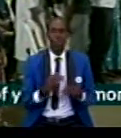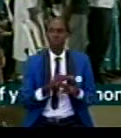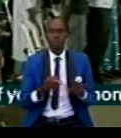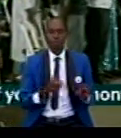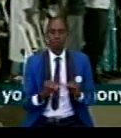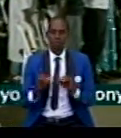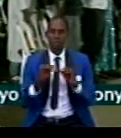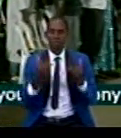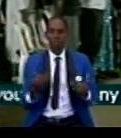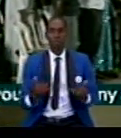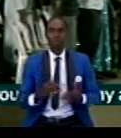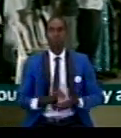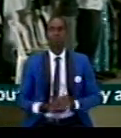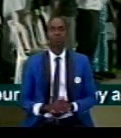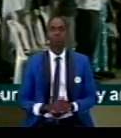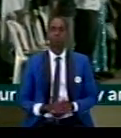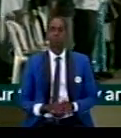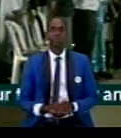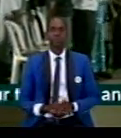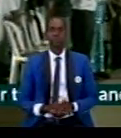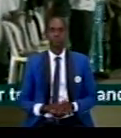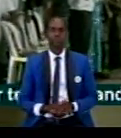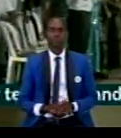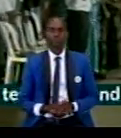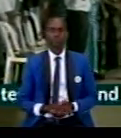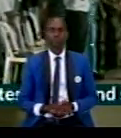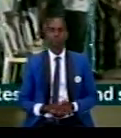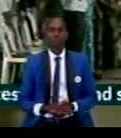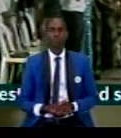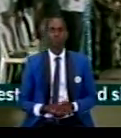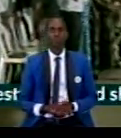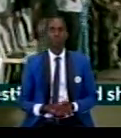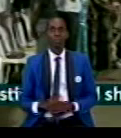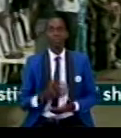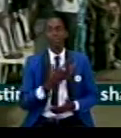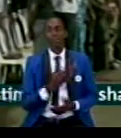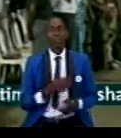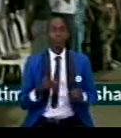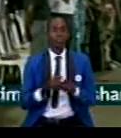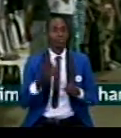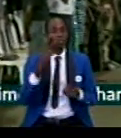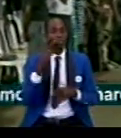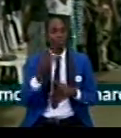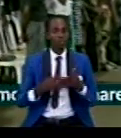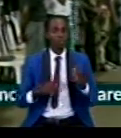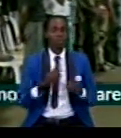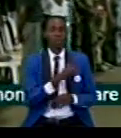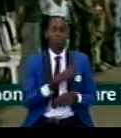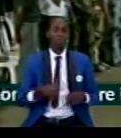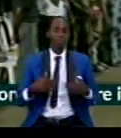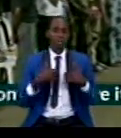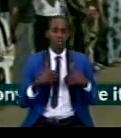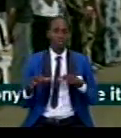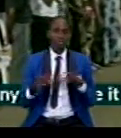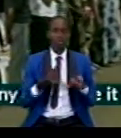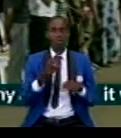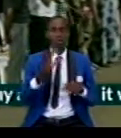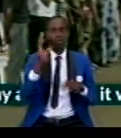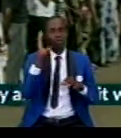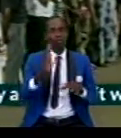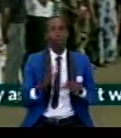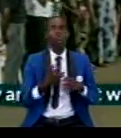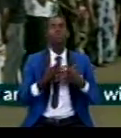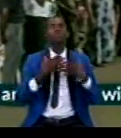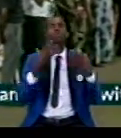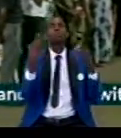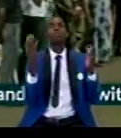And as you see what the Lord has done, you will shout praise the Lord, and you will come out here